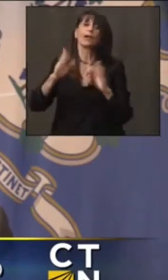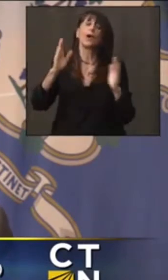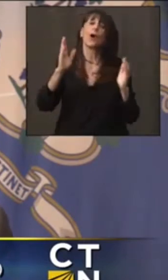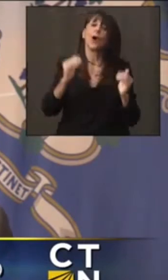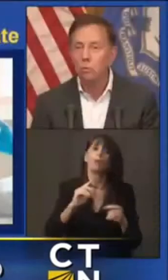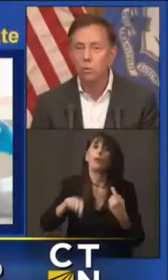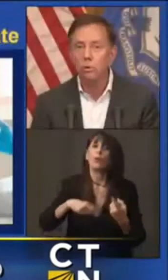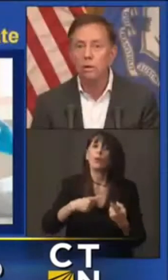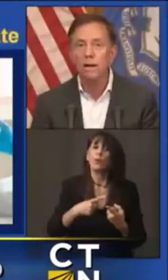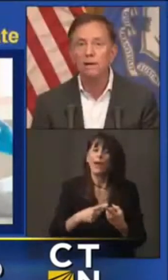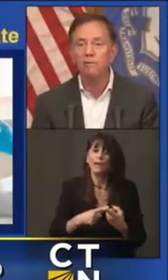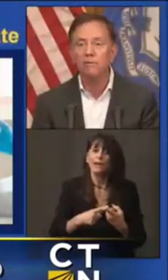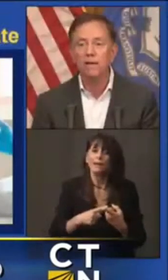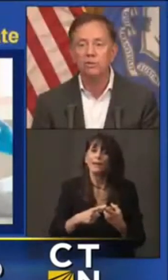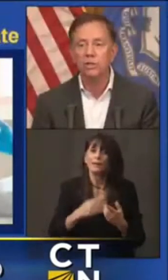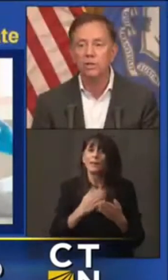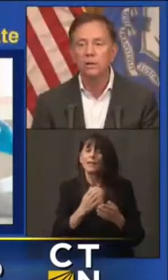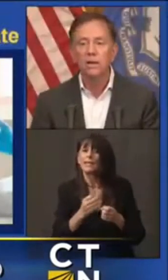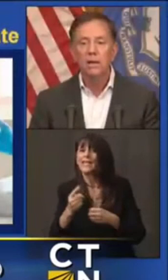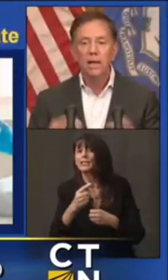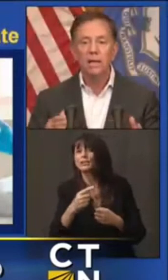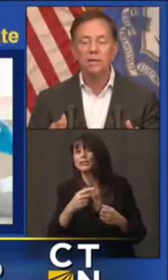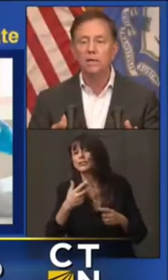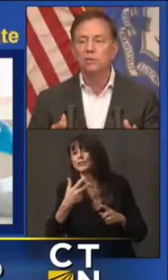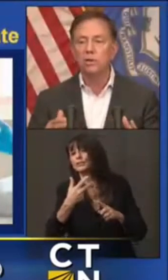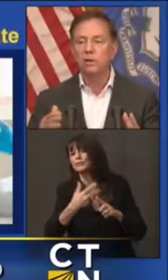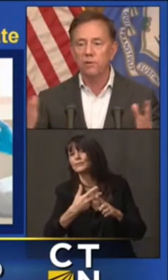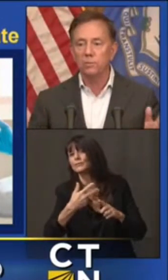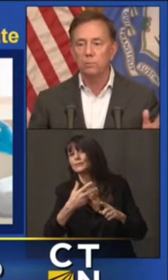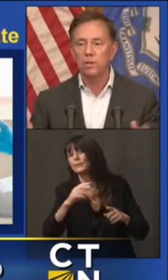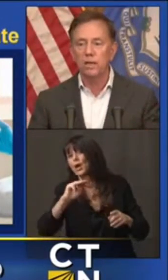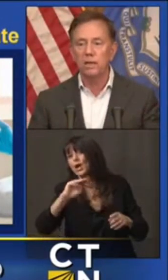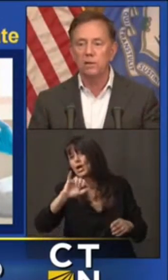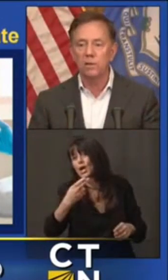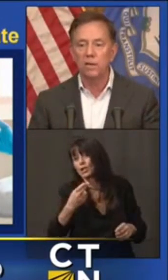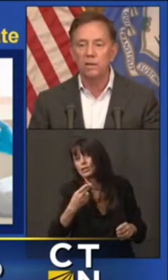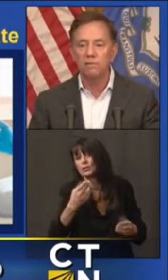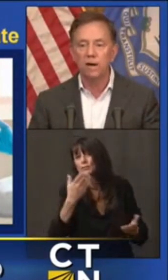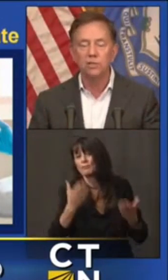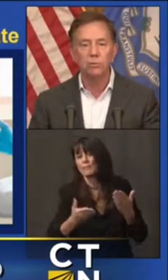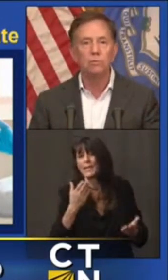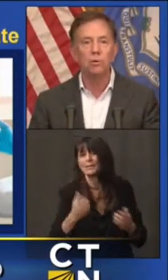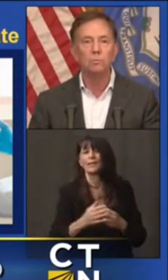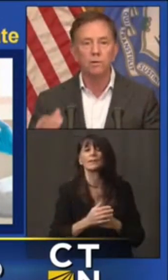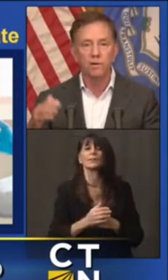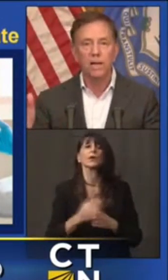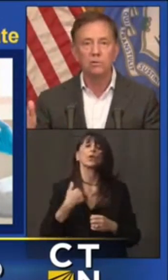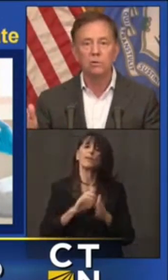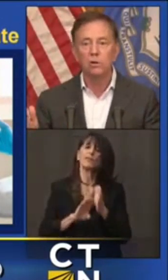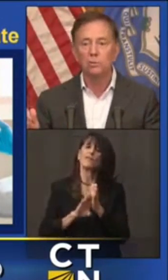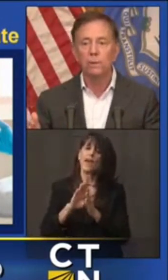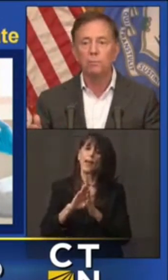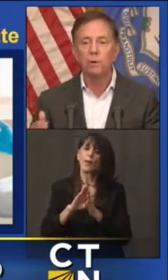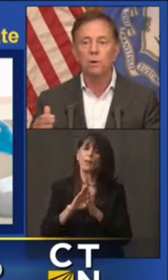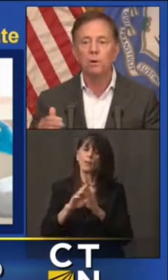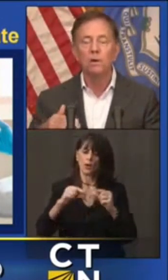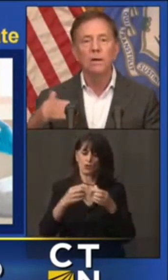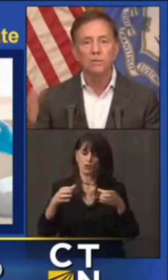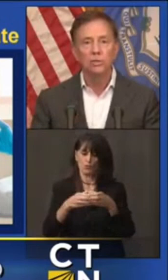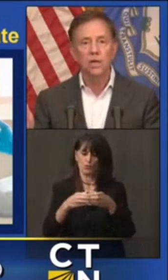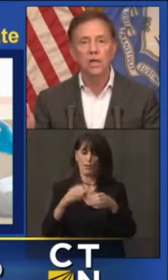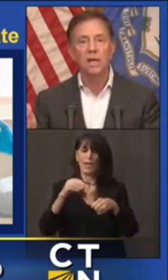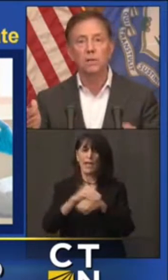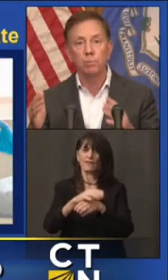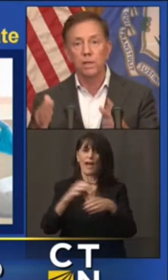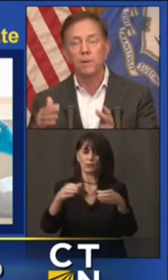first quarter, half of next year. And Deirdre Gifford has put together the advisory group. We've announced who those people are. She's